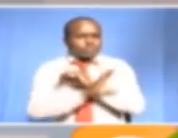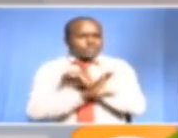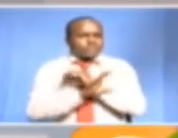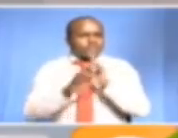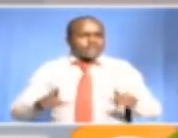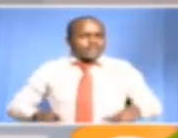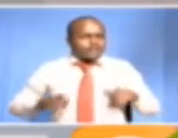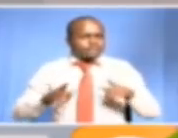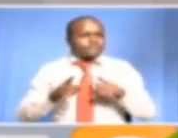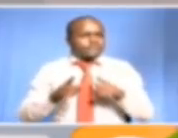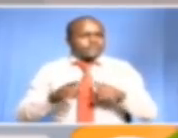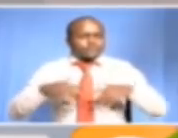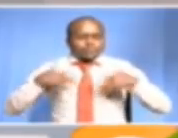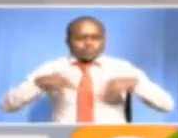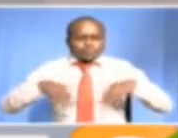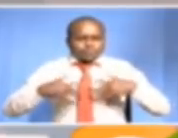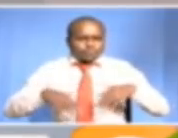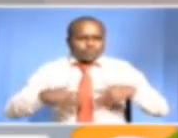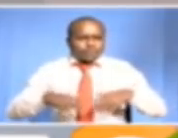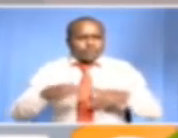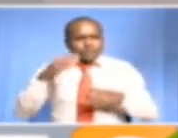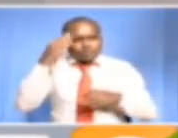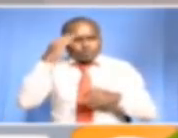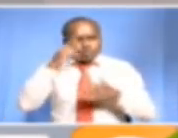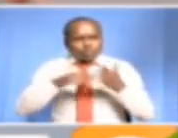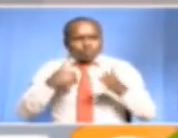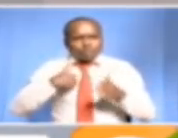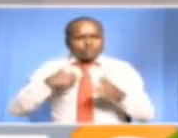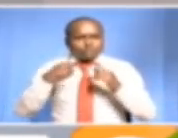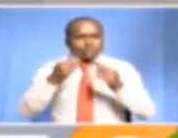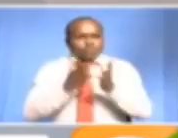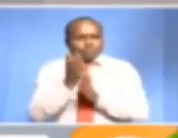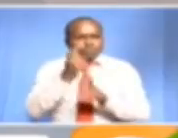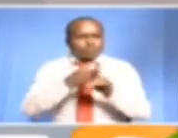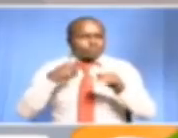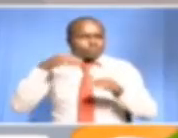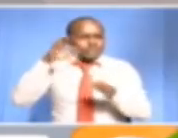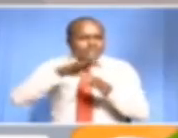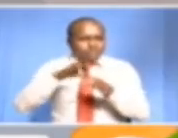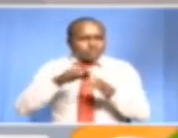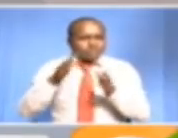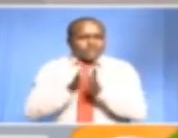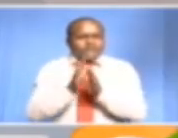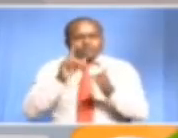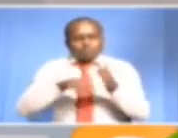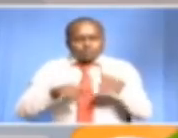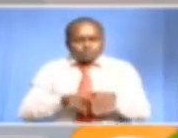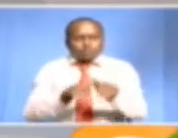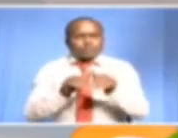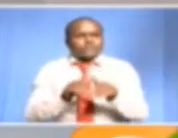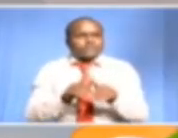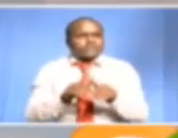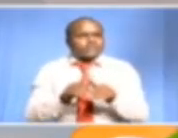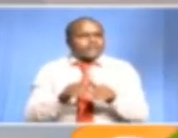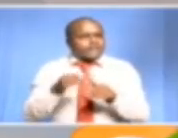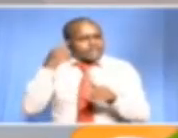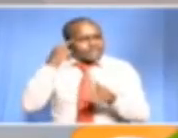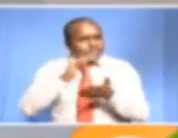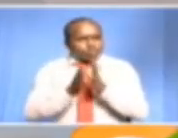precious. Life is extremely precious. You know what we've gone through from the election and all what followed thereafter, and I think